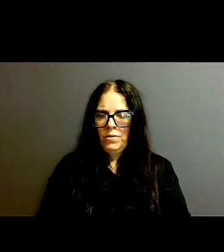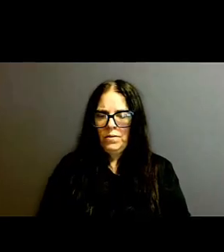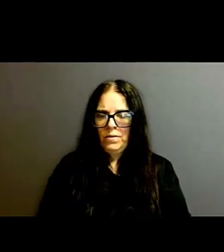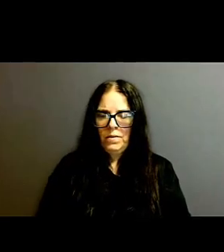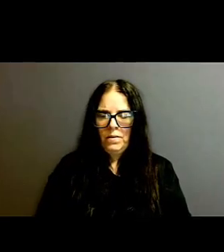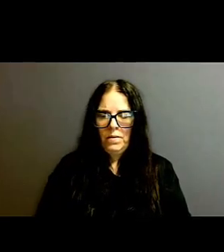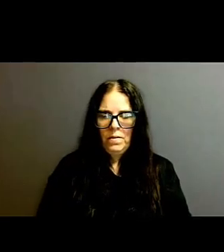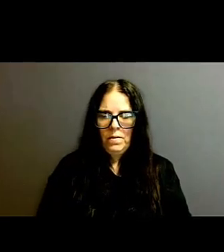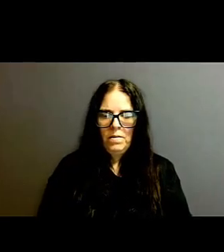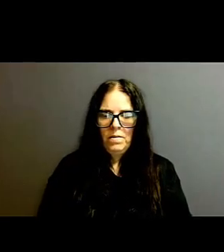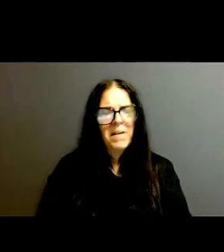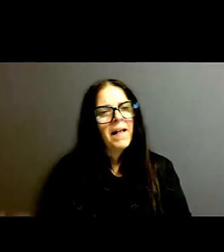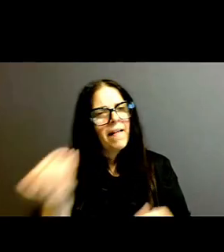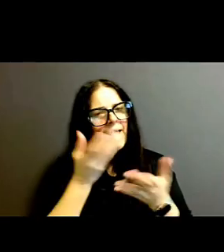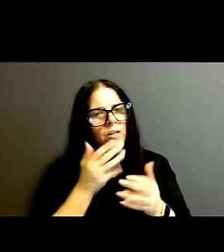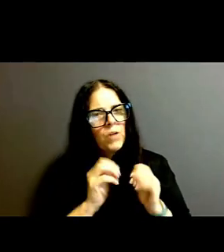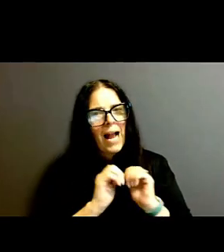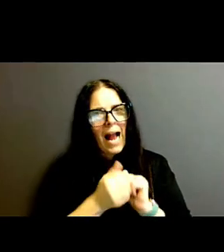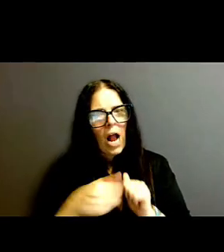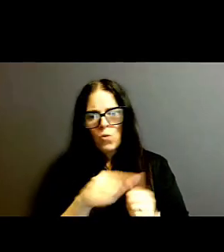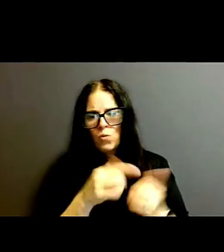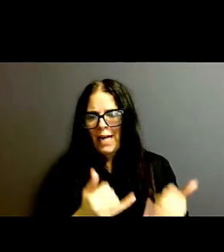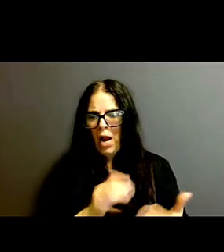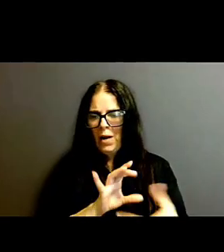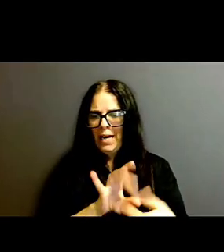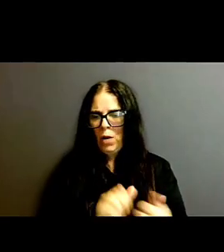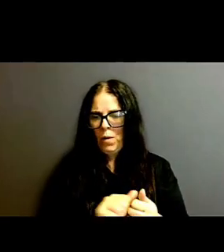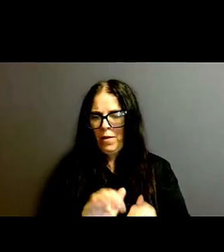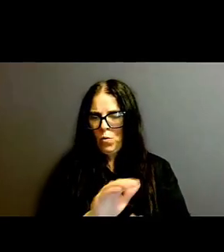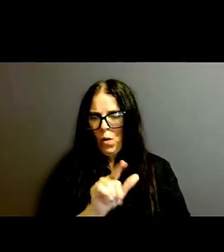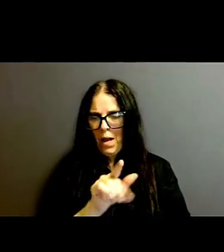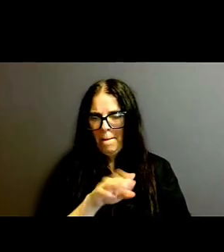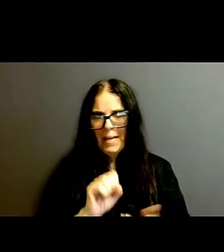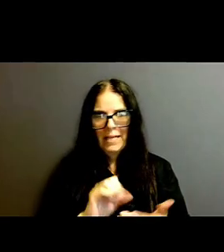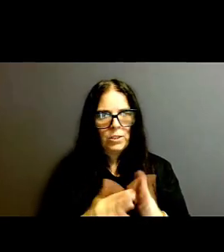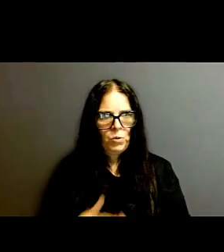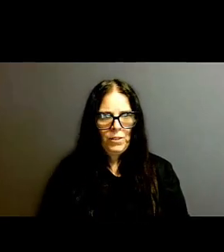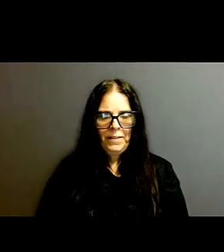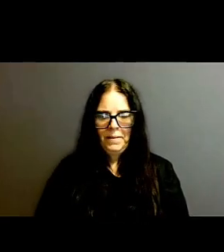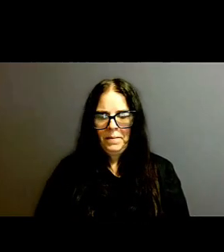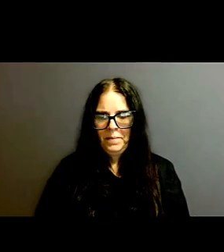know, how do you currently connect with your LBS community?